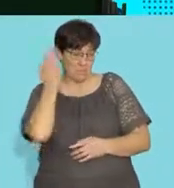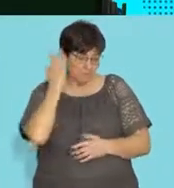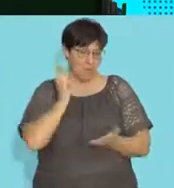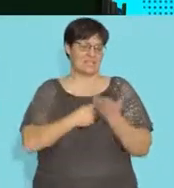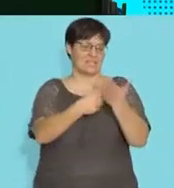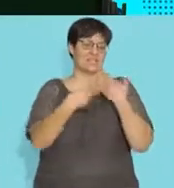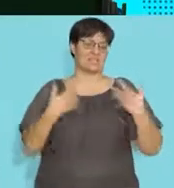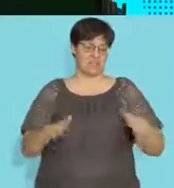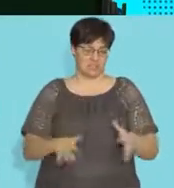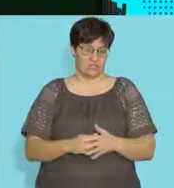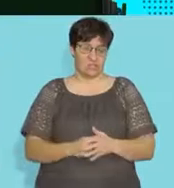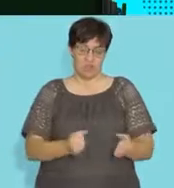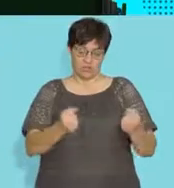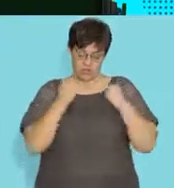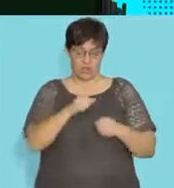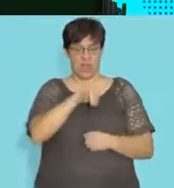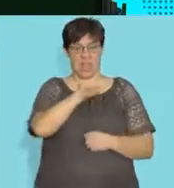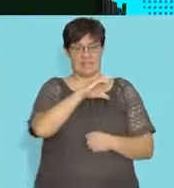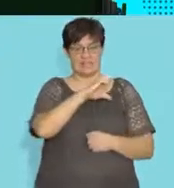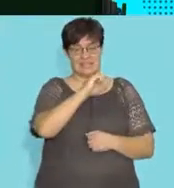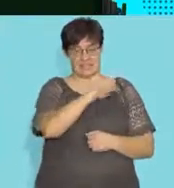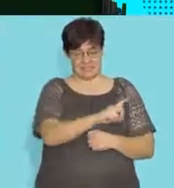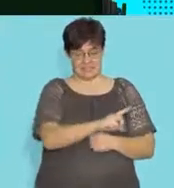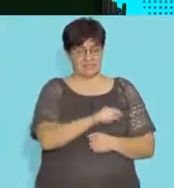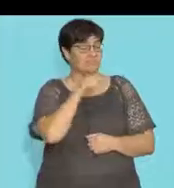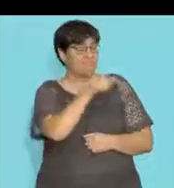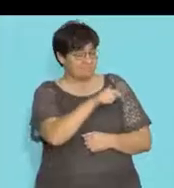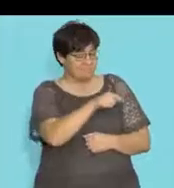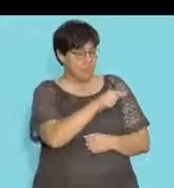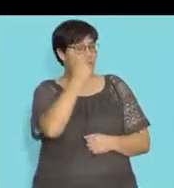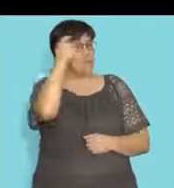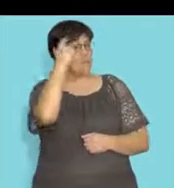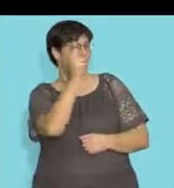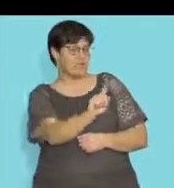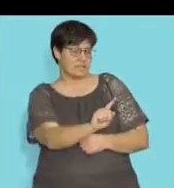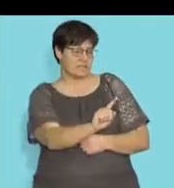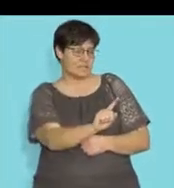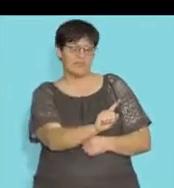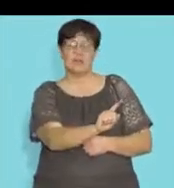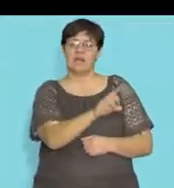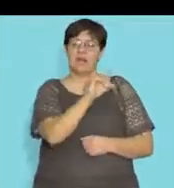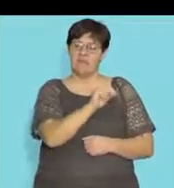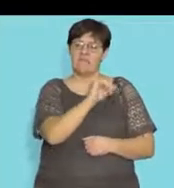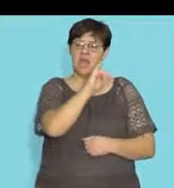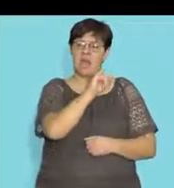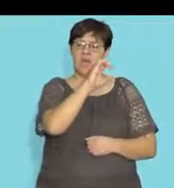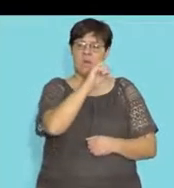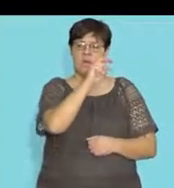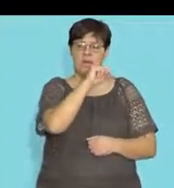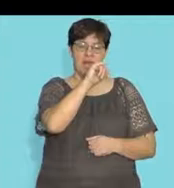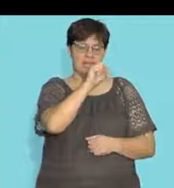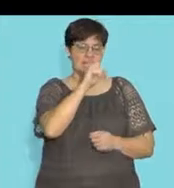this before, strong acid. When we think about a strong acid, we should think about an acid that